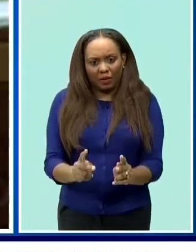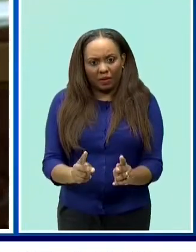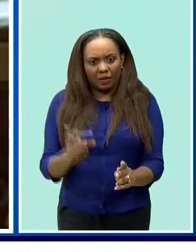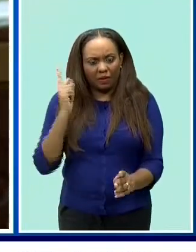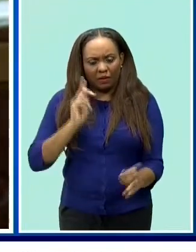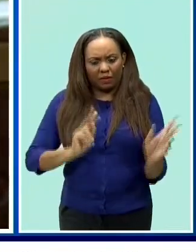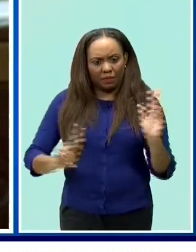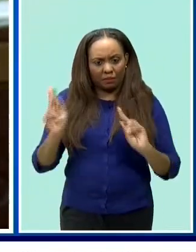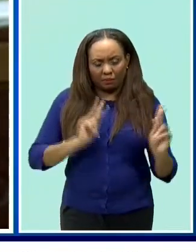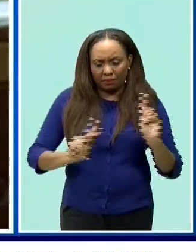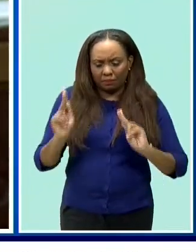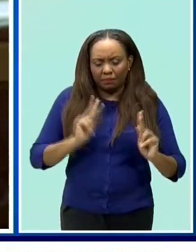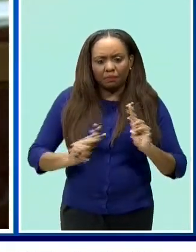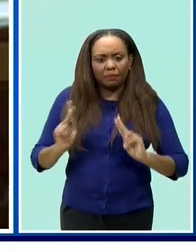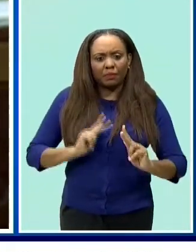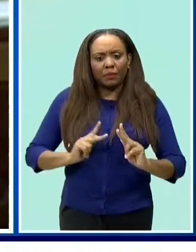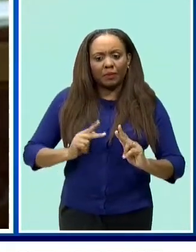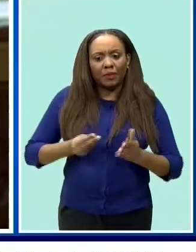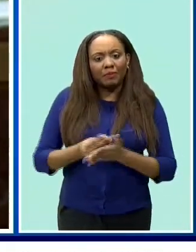wealth development for our children,